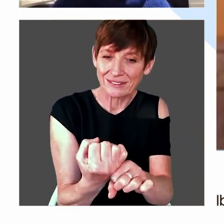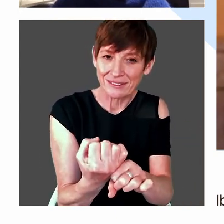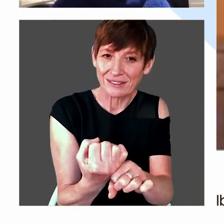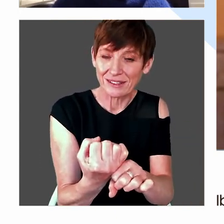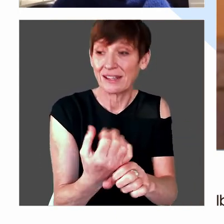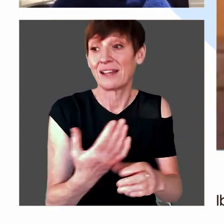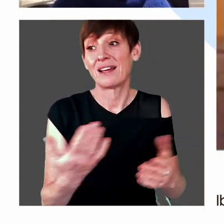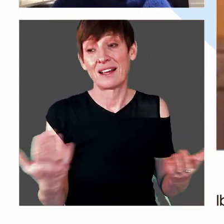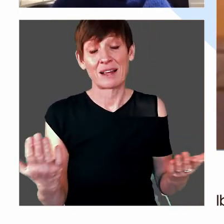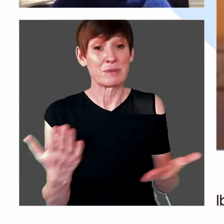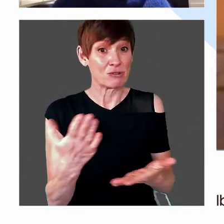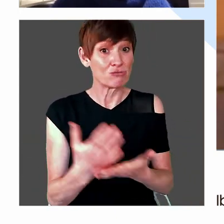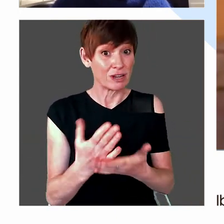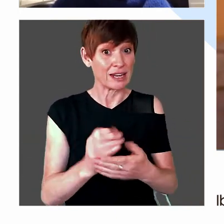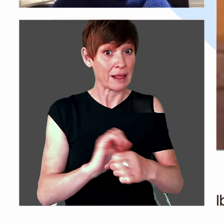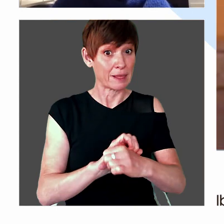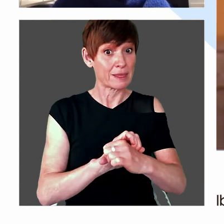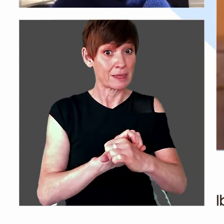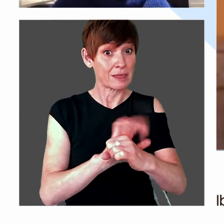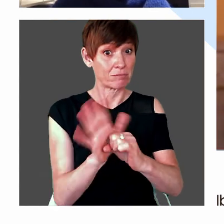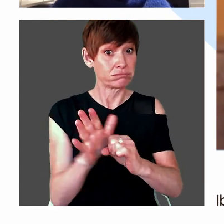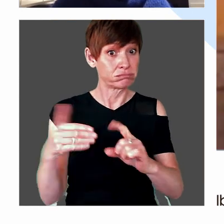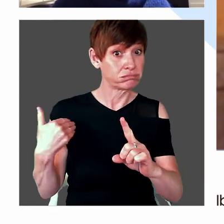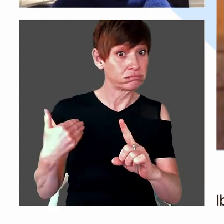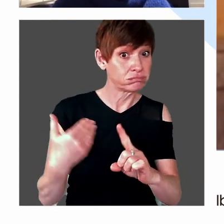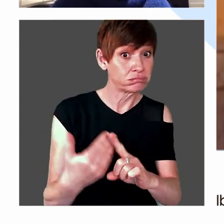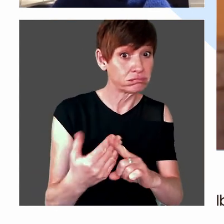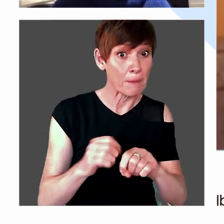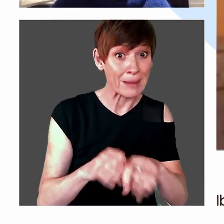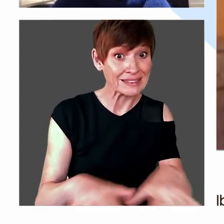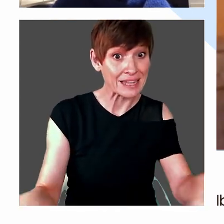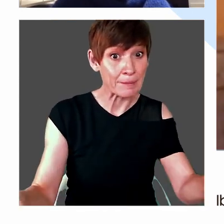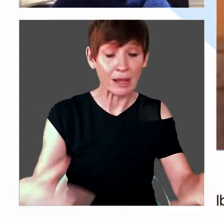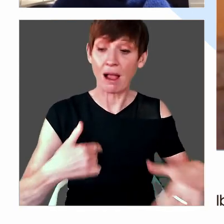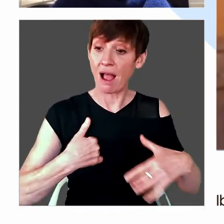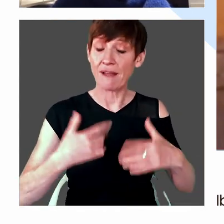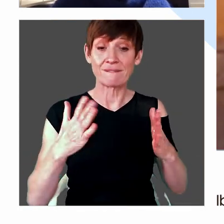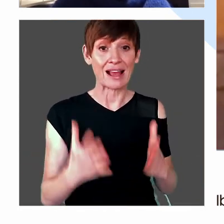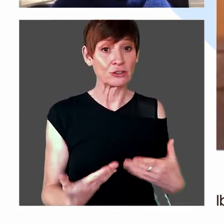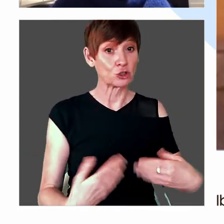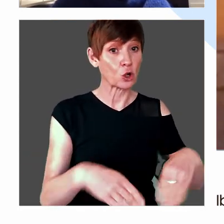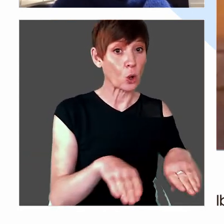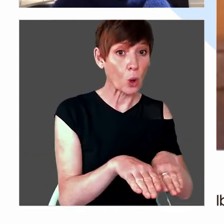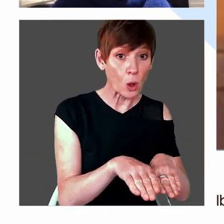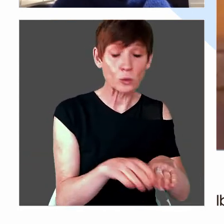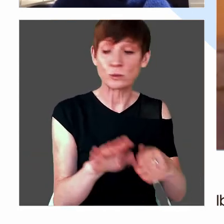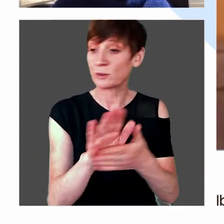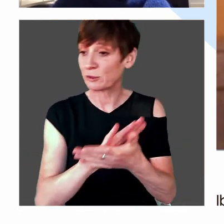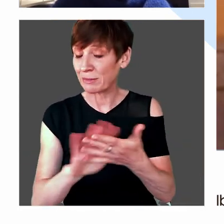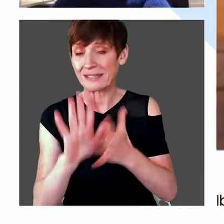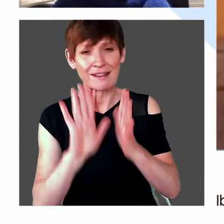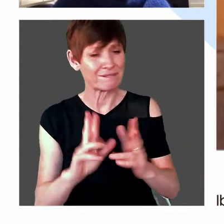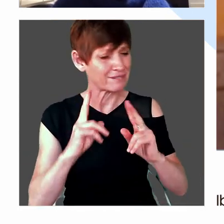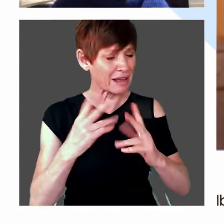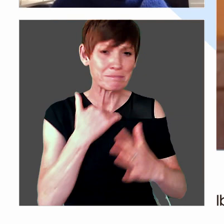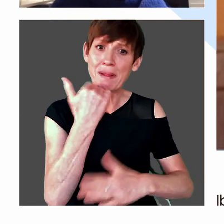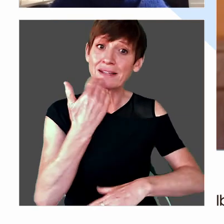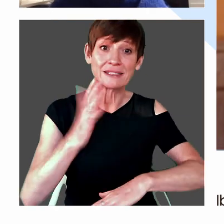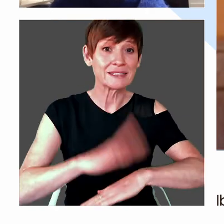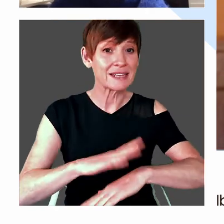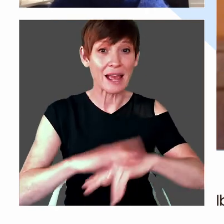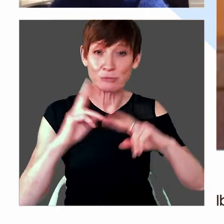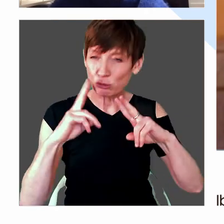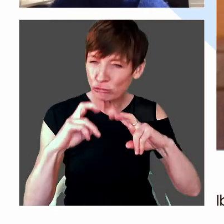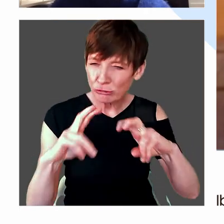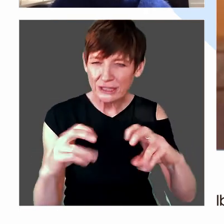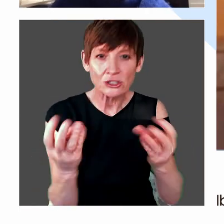pandemic again and having to close, I've had a really substantial amount of time to research materials and really try and